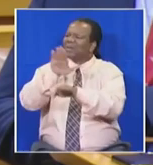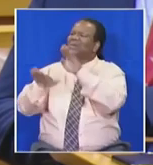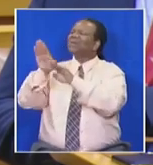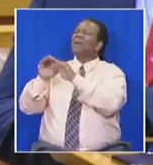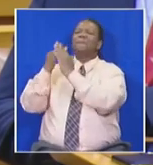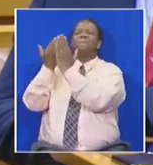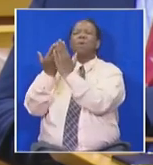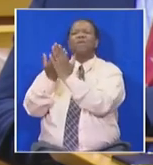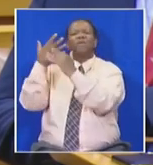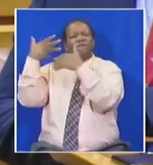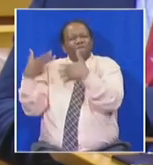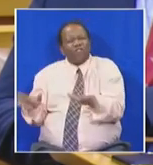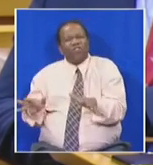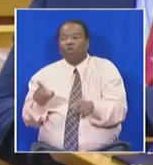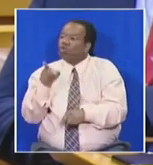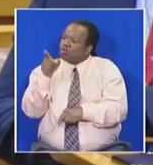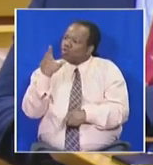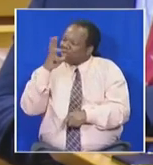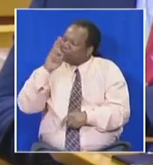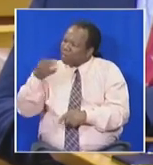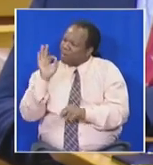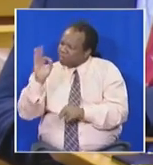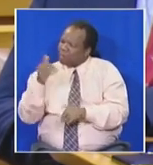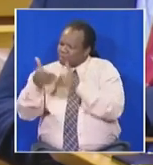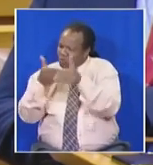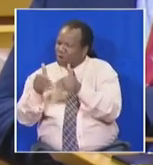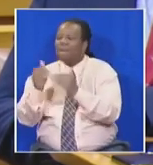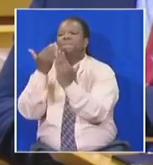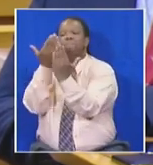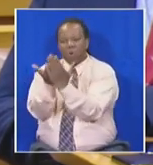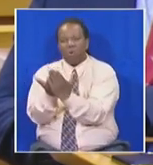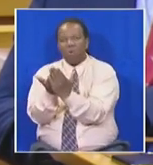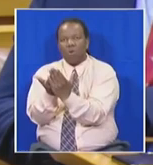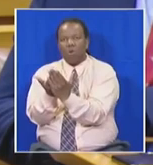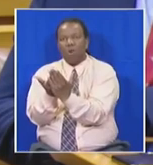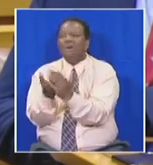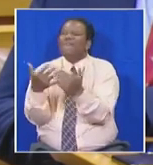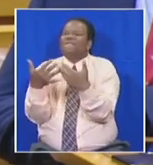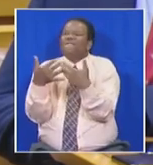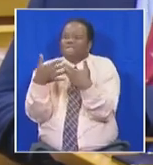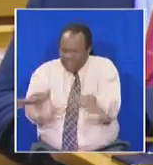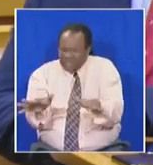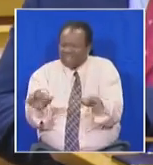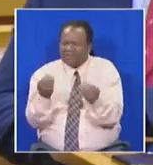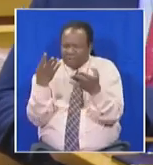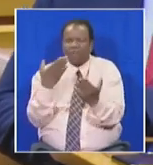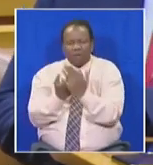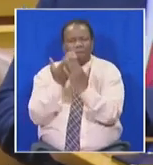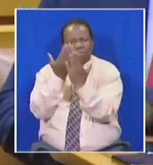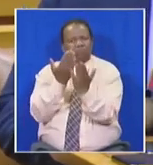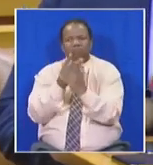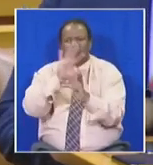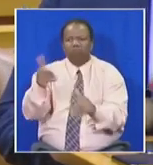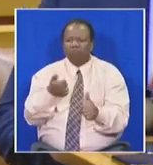been properly put before this House. It was put before this House. The motion was defeated in this